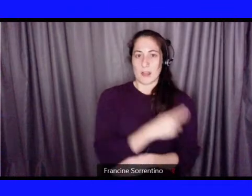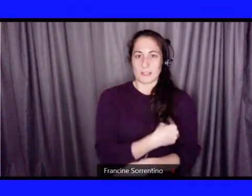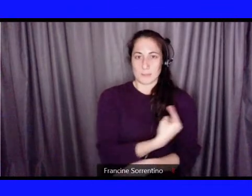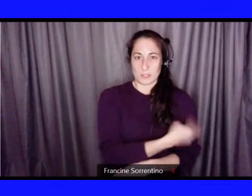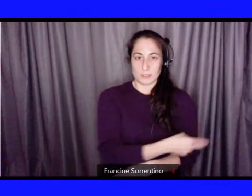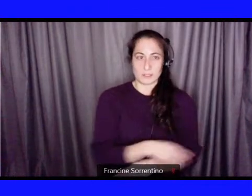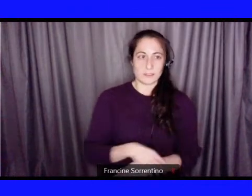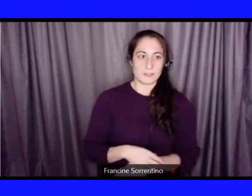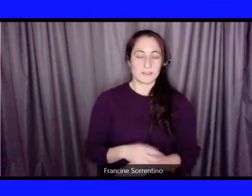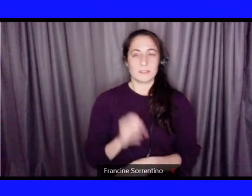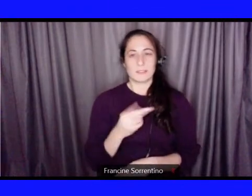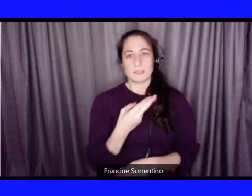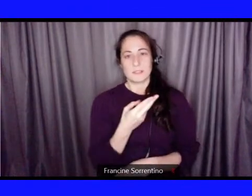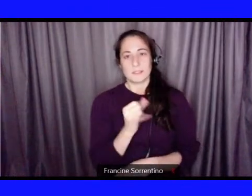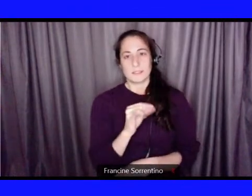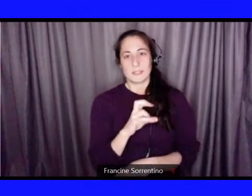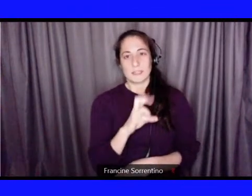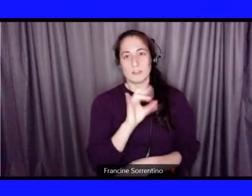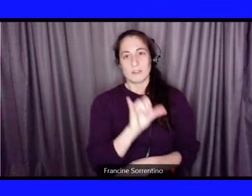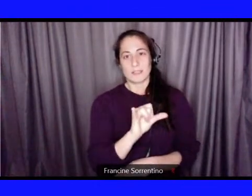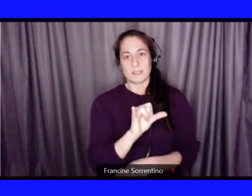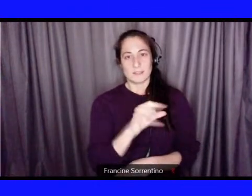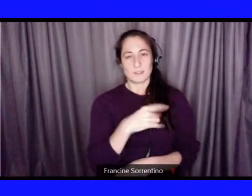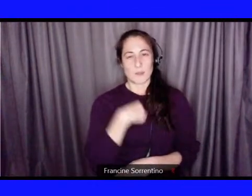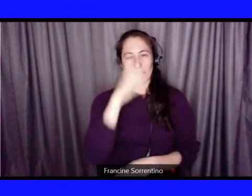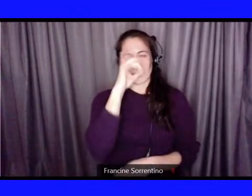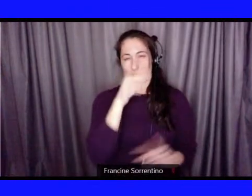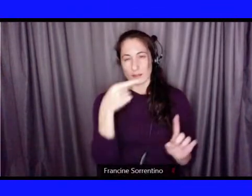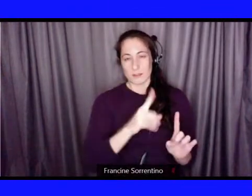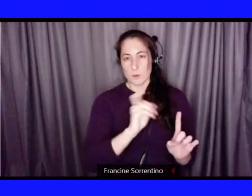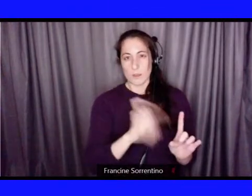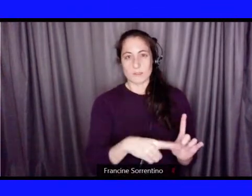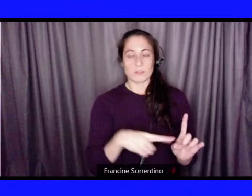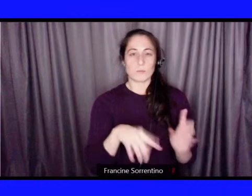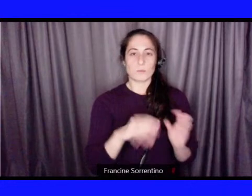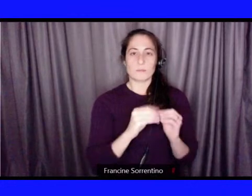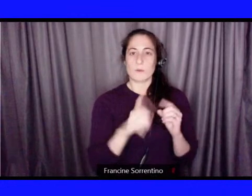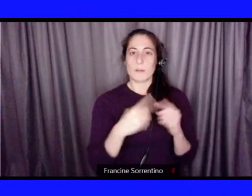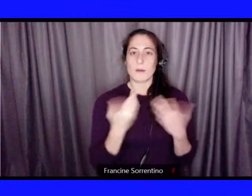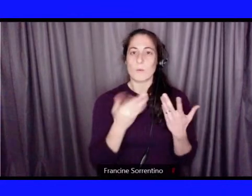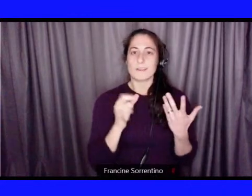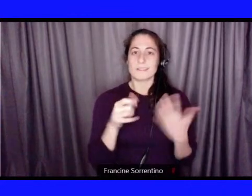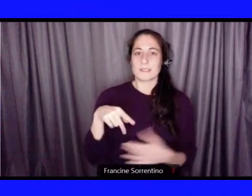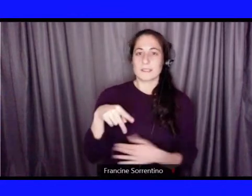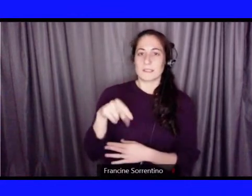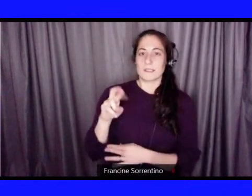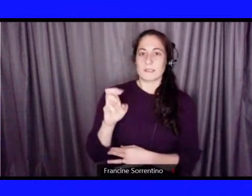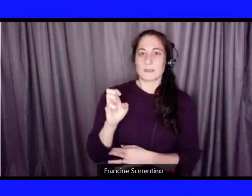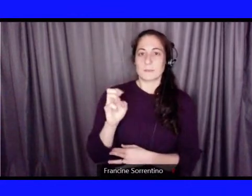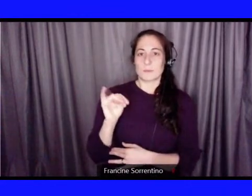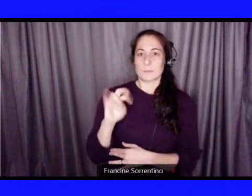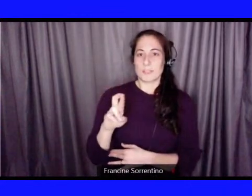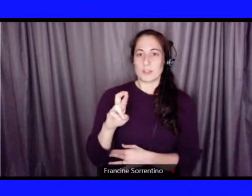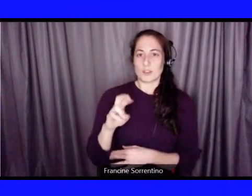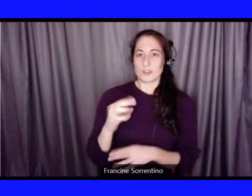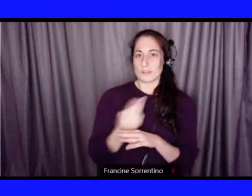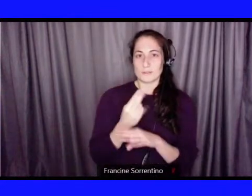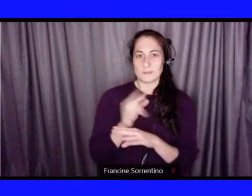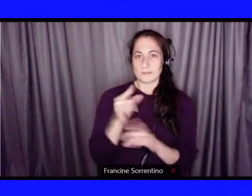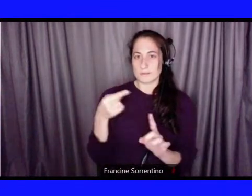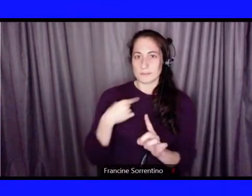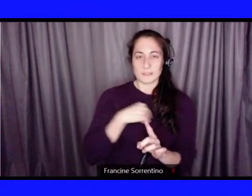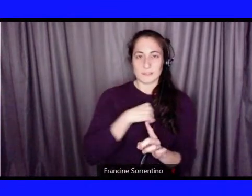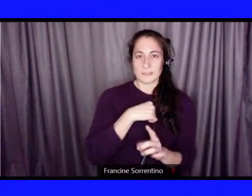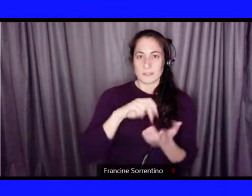academic medical centers. It is a very expensive product too,